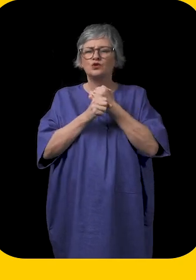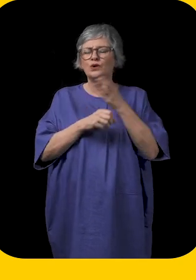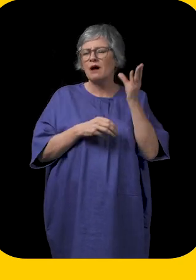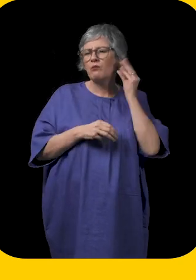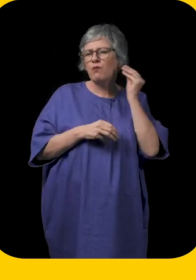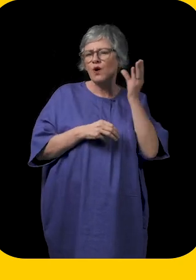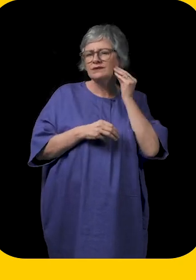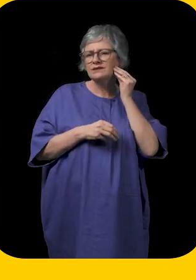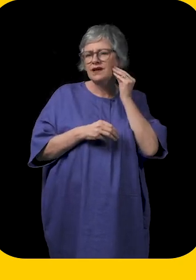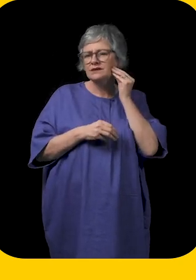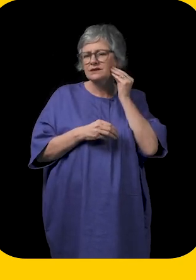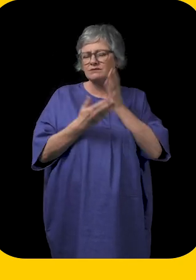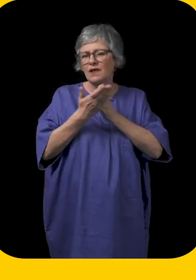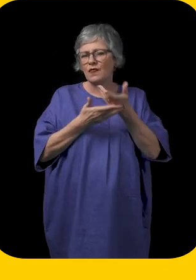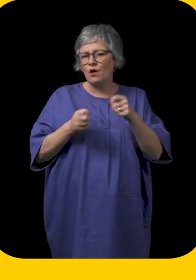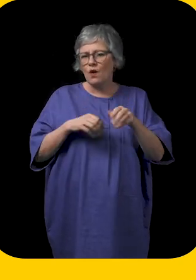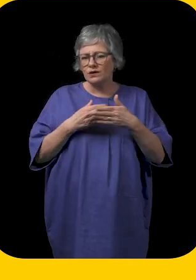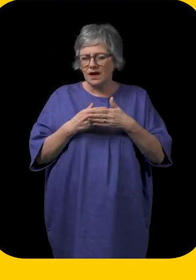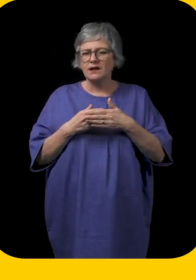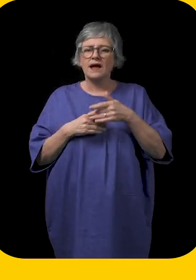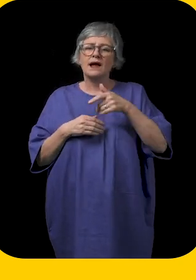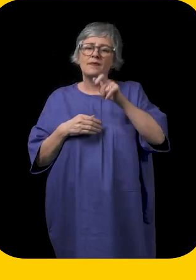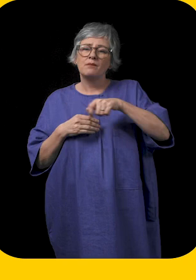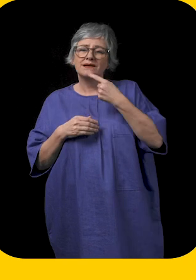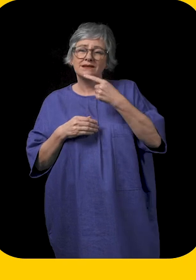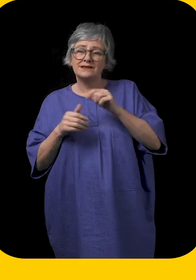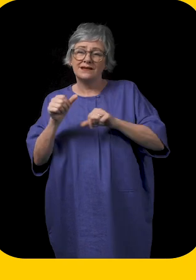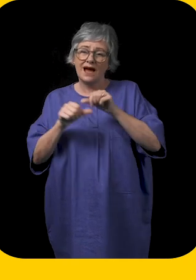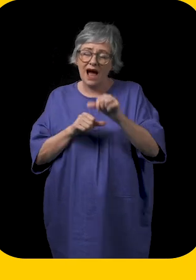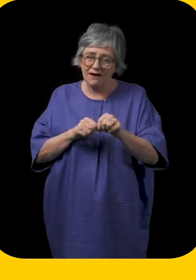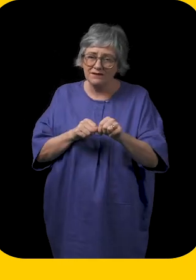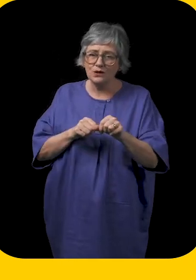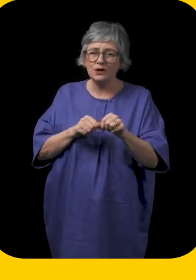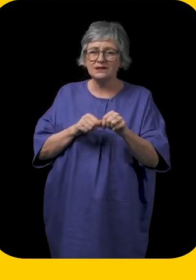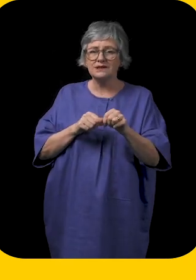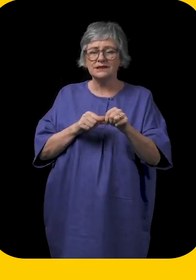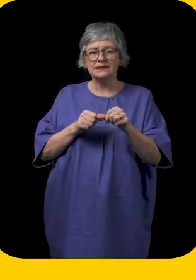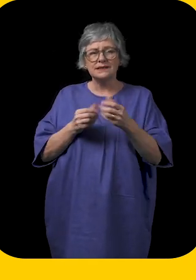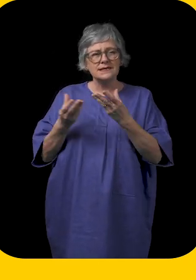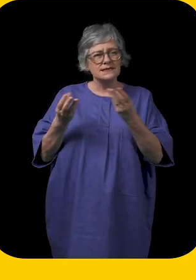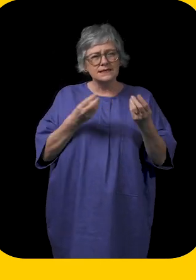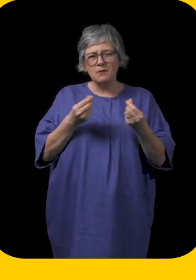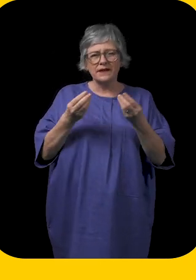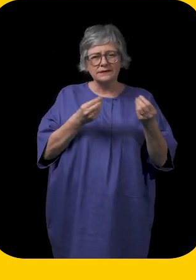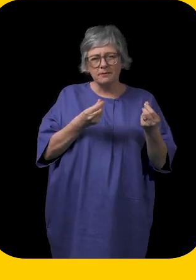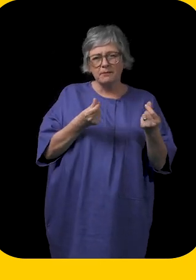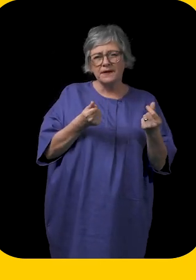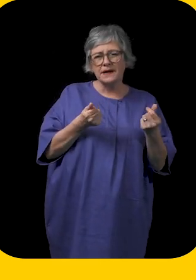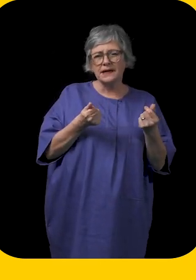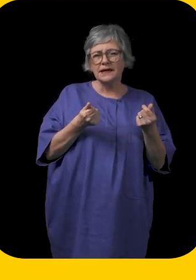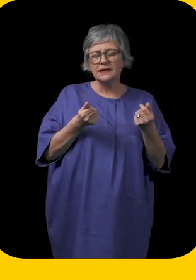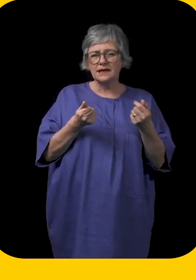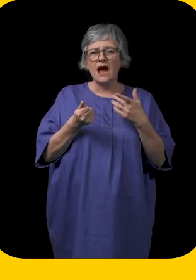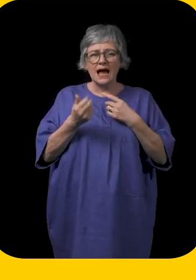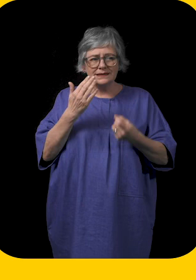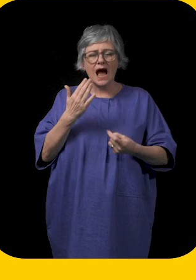I was doing a podcast earlier in lockdown, and the person said sort of after as an aside, you know,